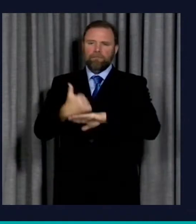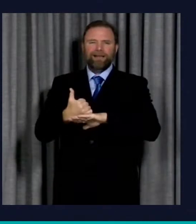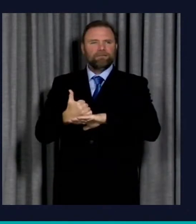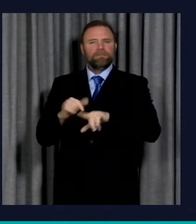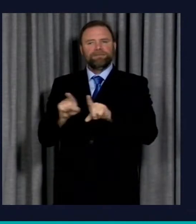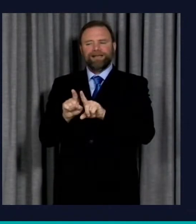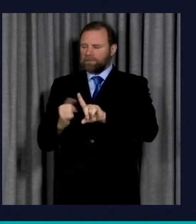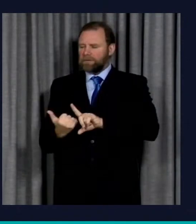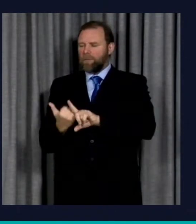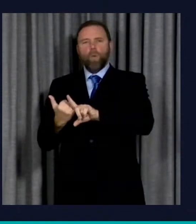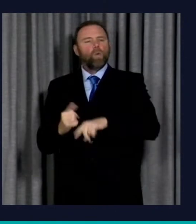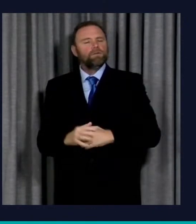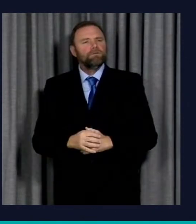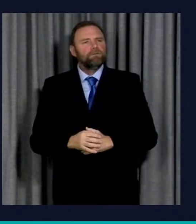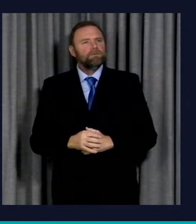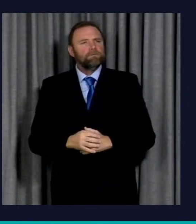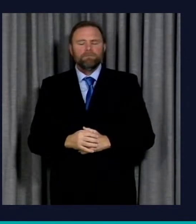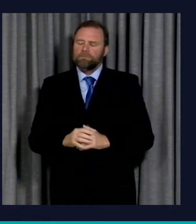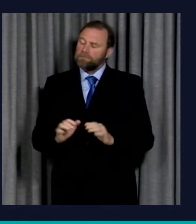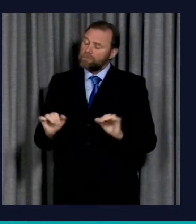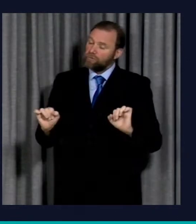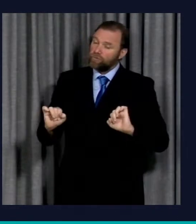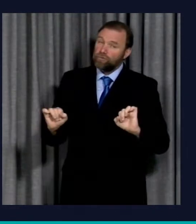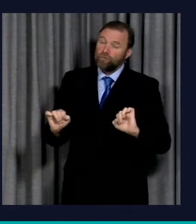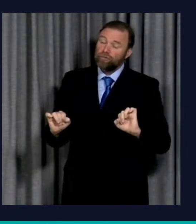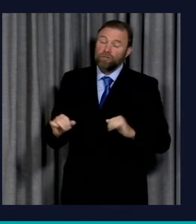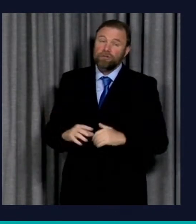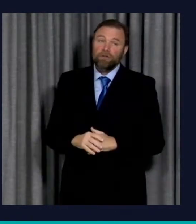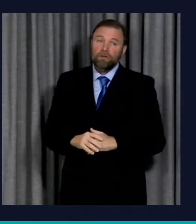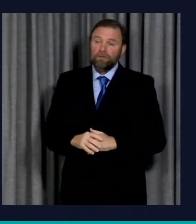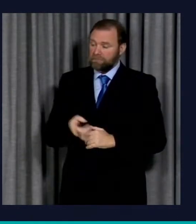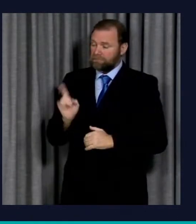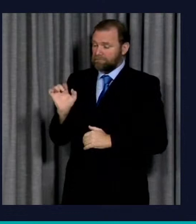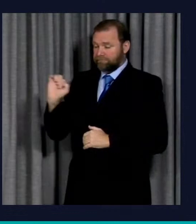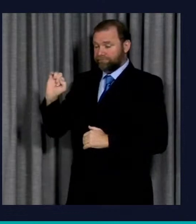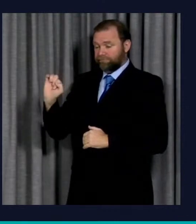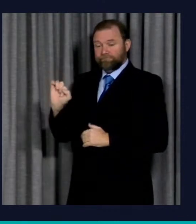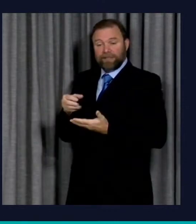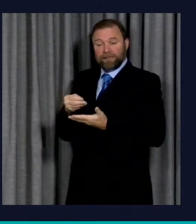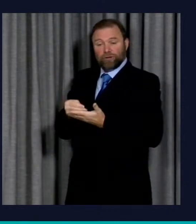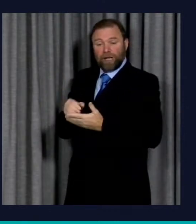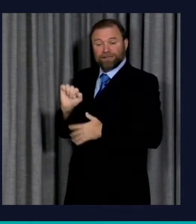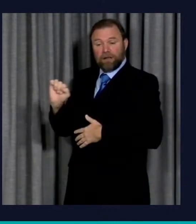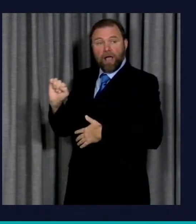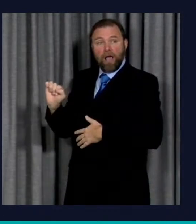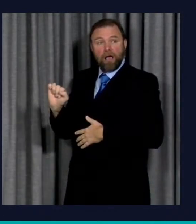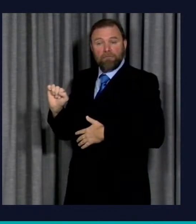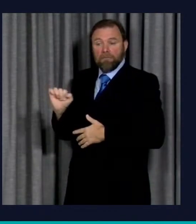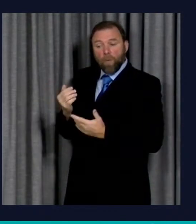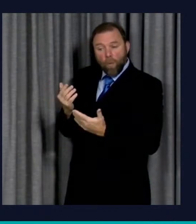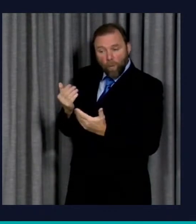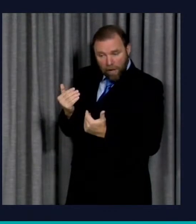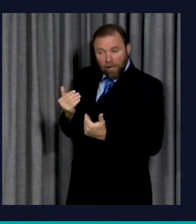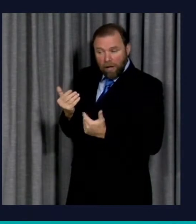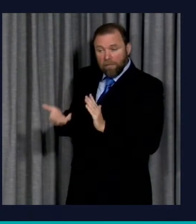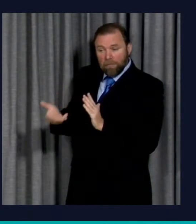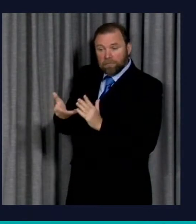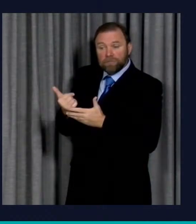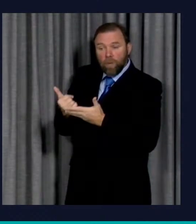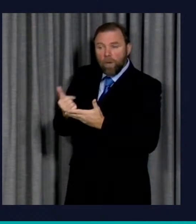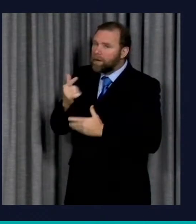basis. We're not there yet. The actions that the Chancellor has taken so far are welcome, but they are